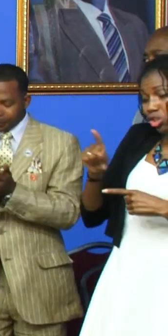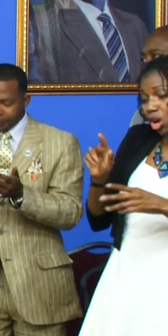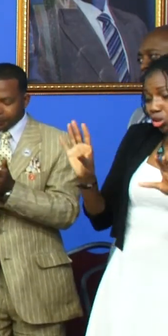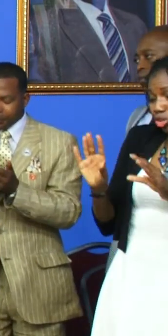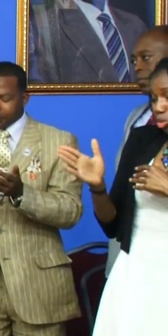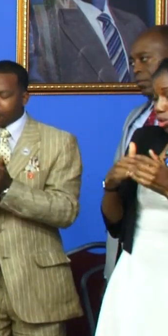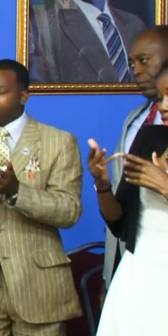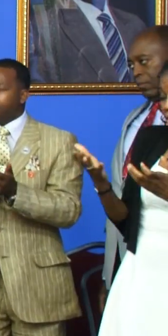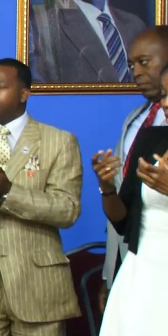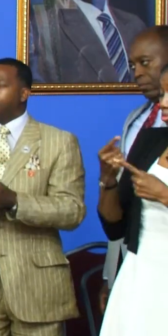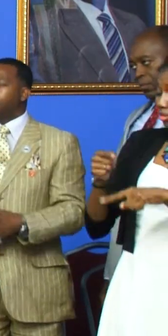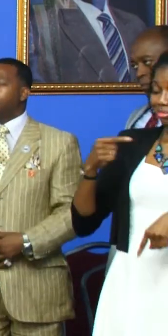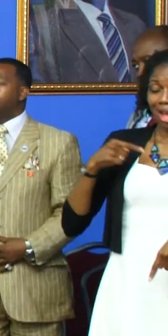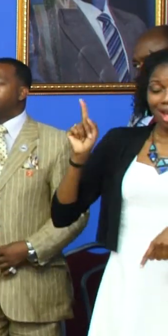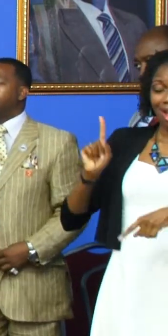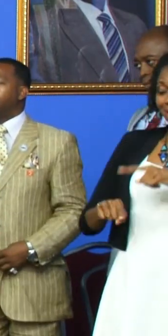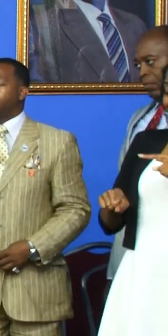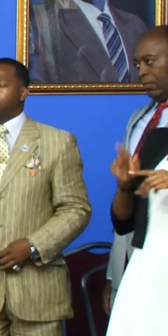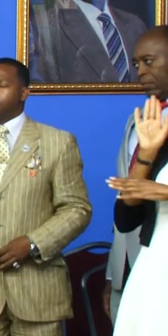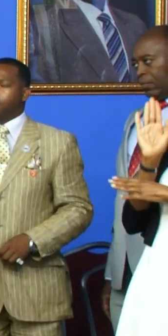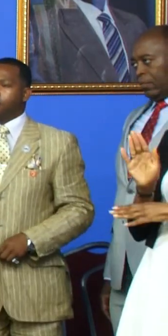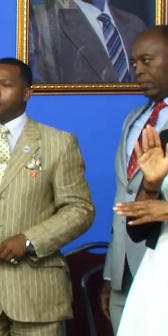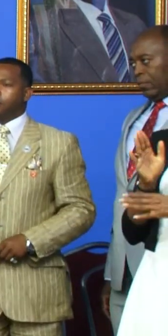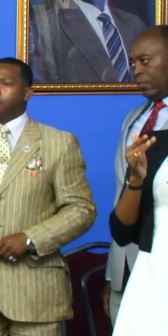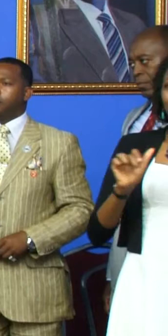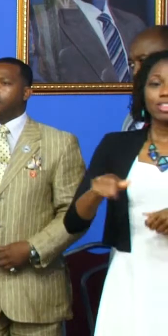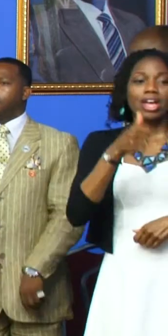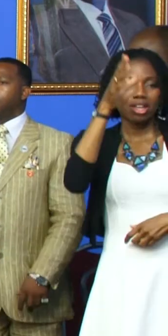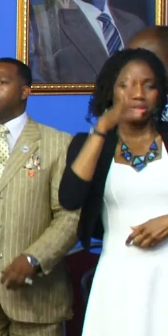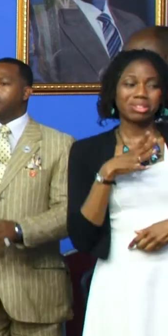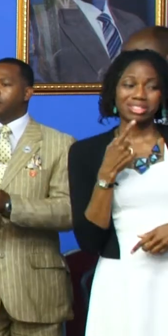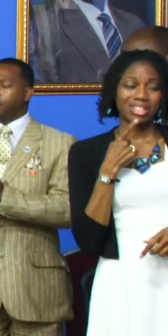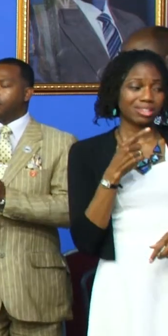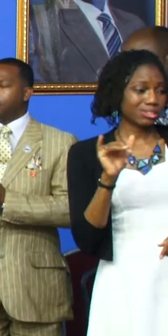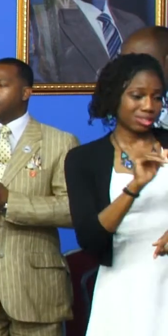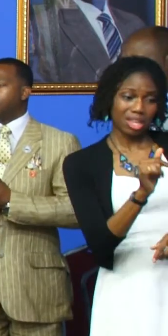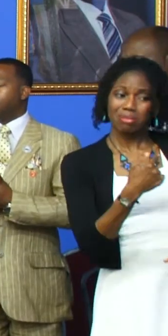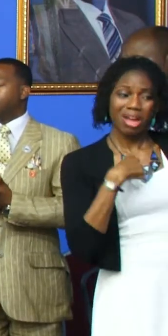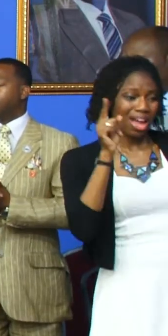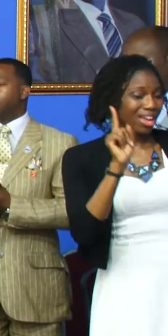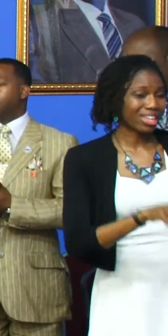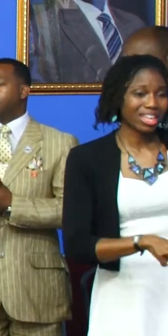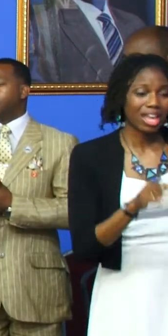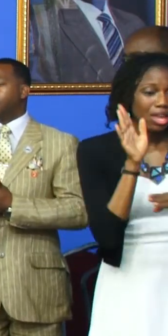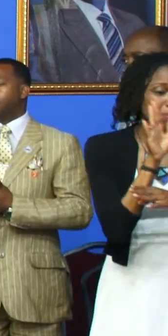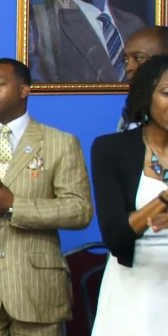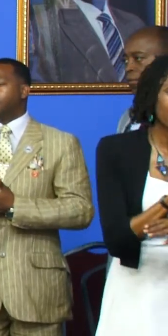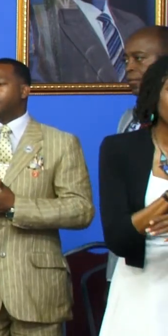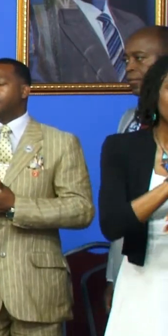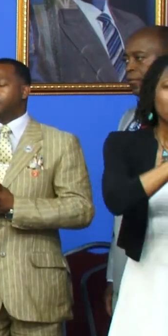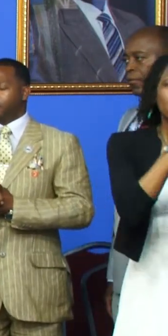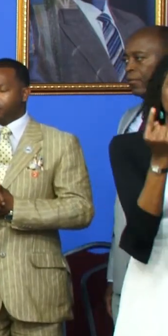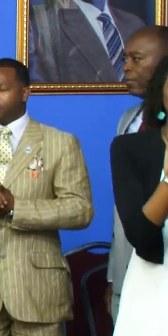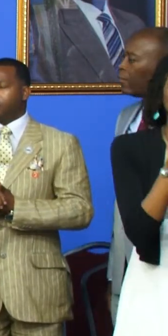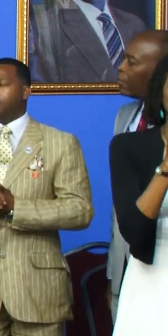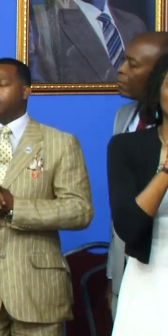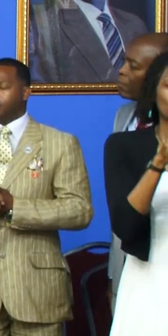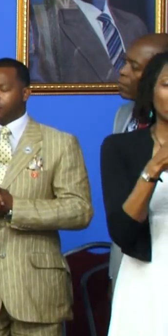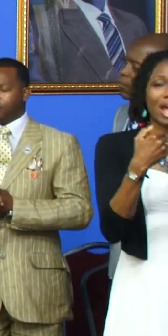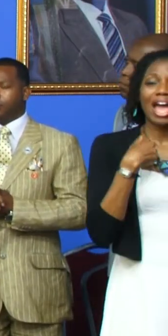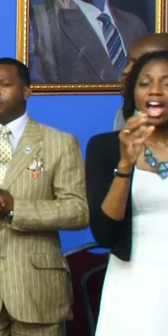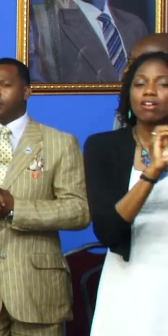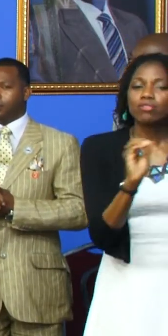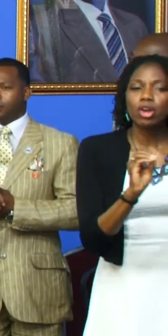I came by. Abednego said, well, I came by. Because when nothing was on my side,